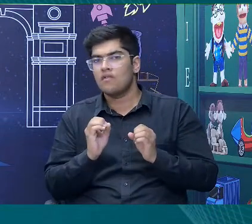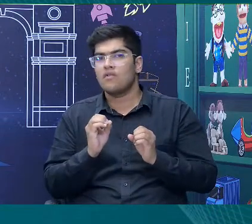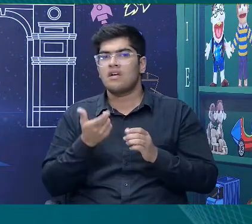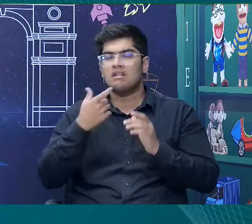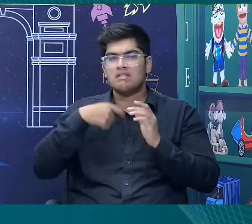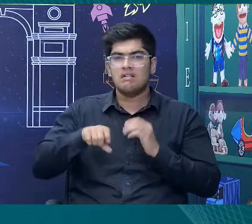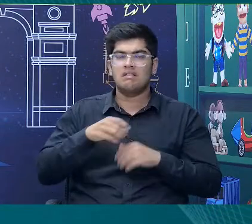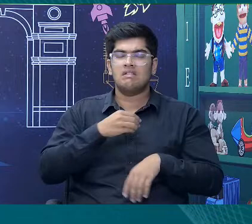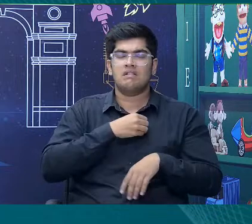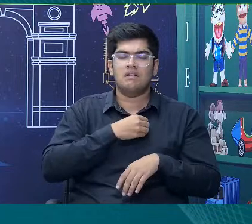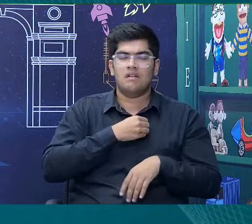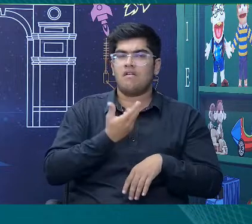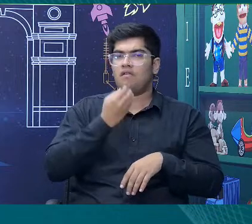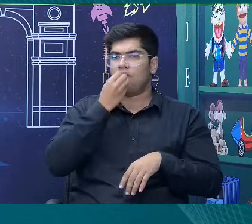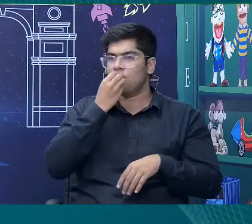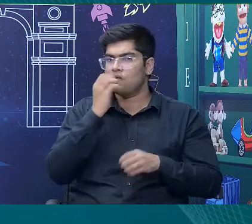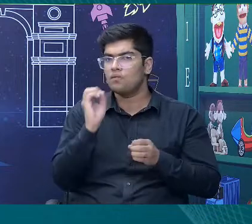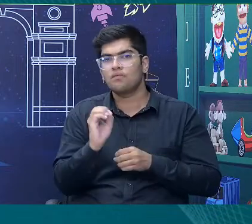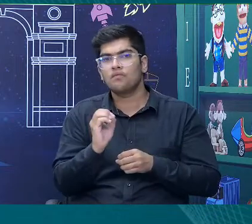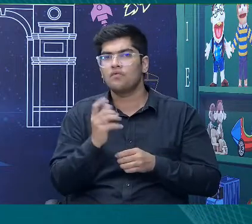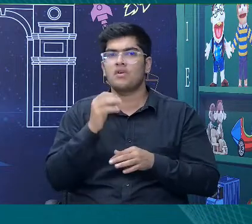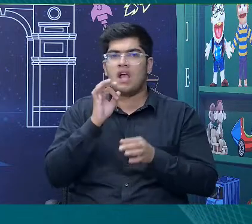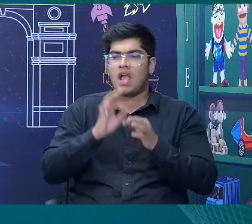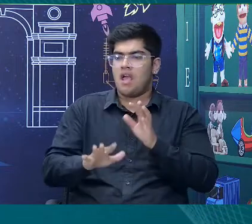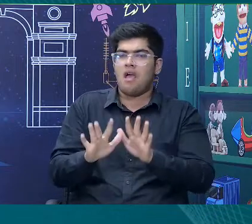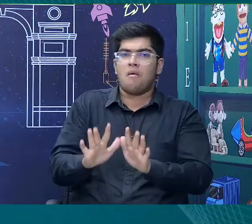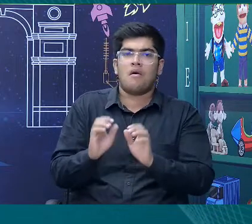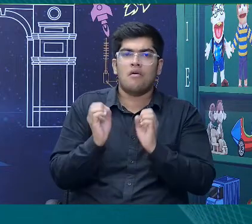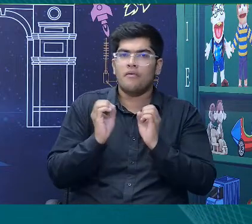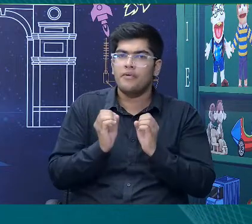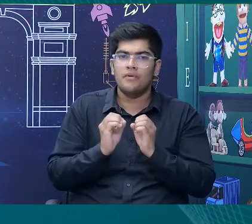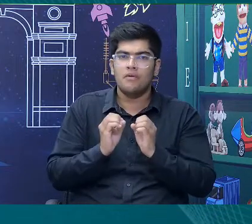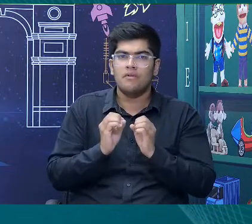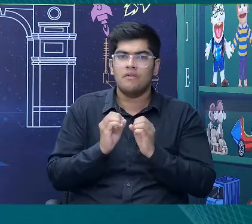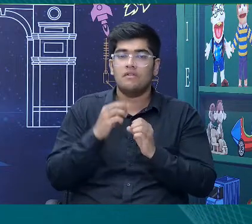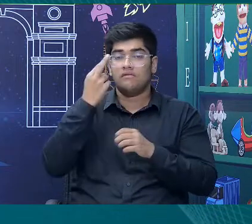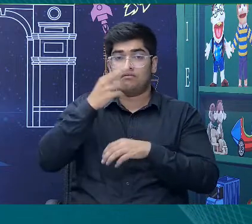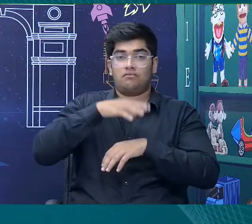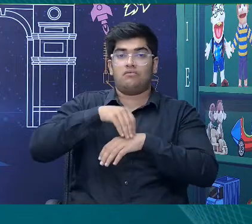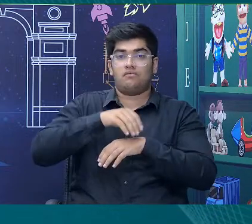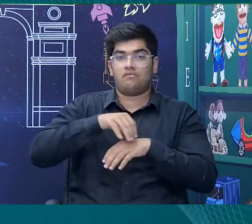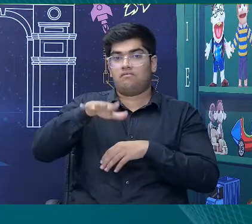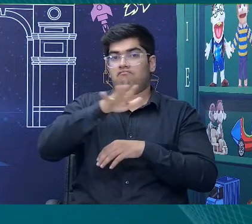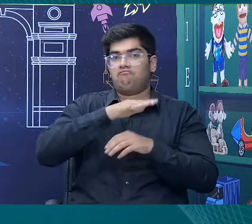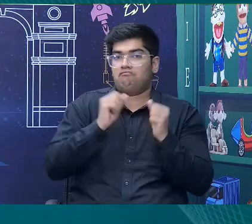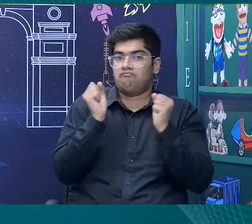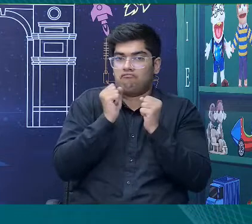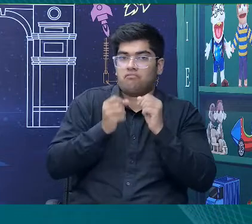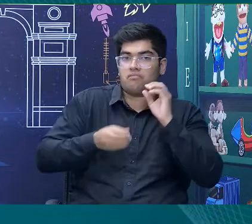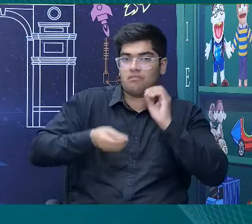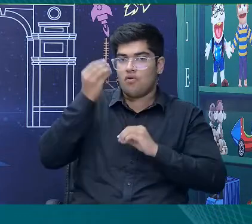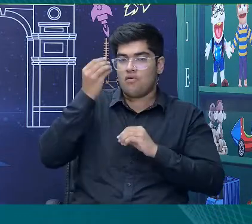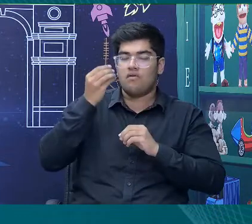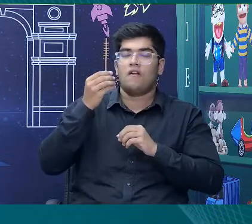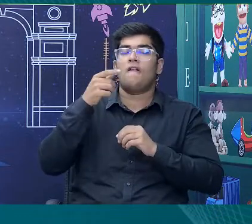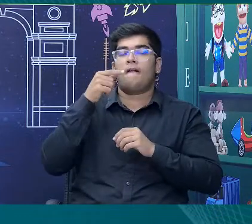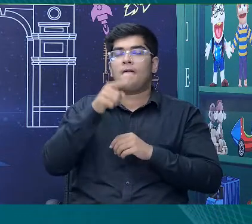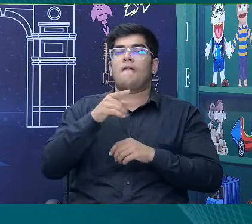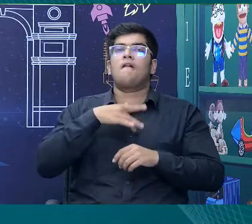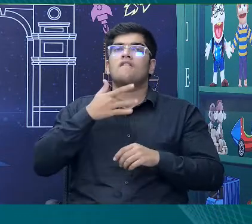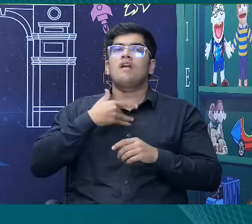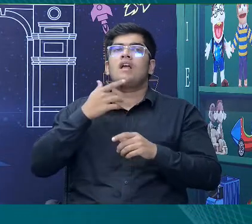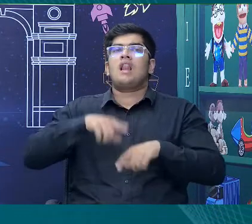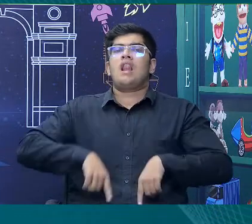constantly struggling to get food and heat, basics of life. He believes that all of this world is nothing but a big rat trap.